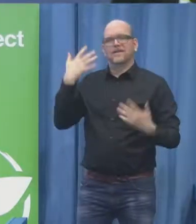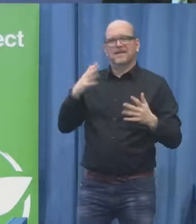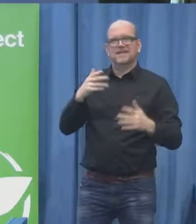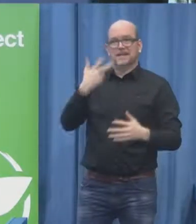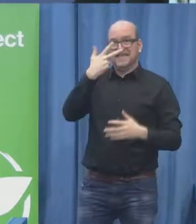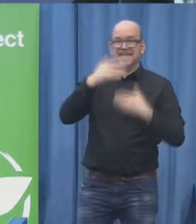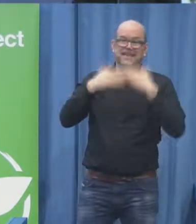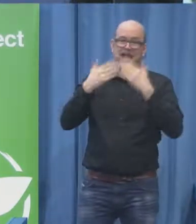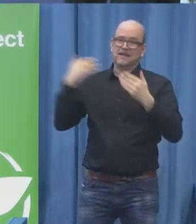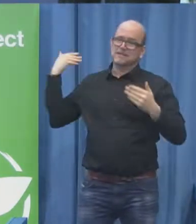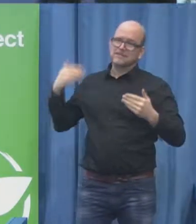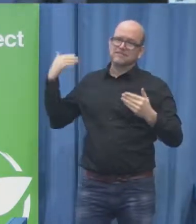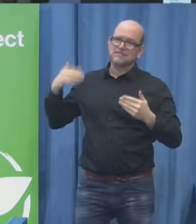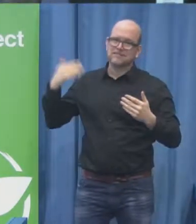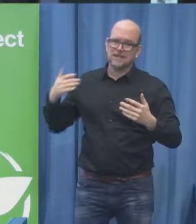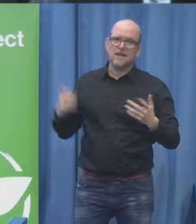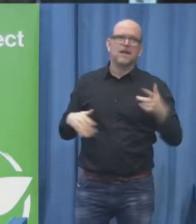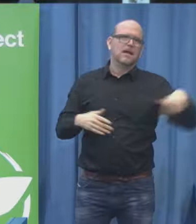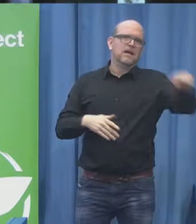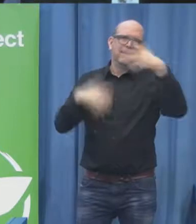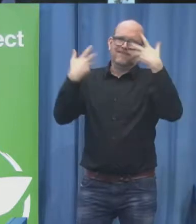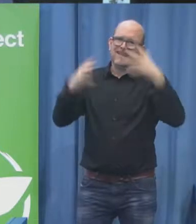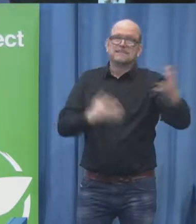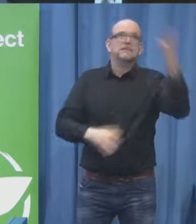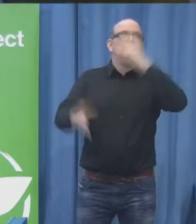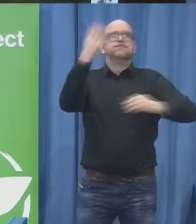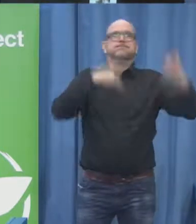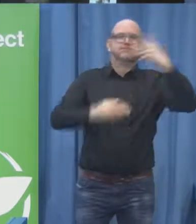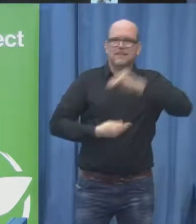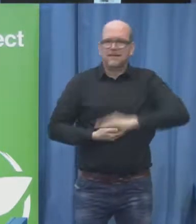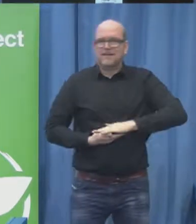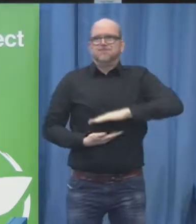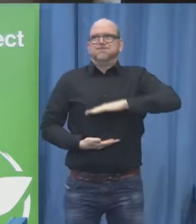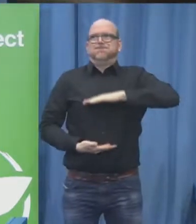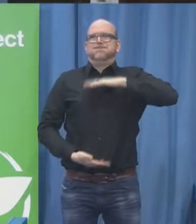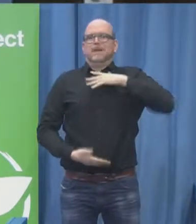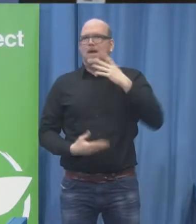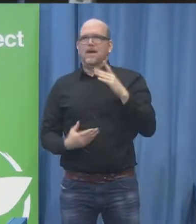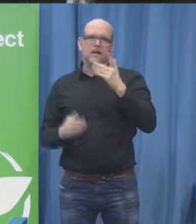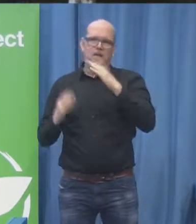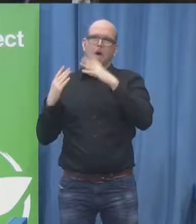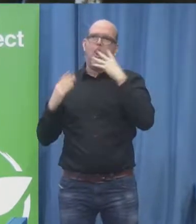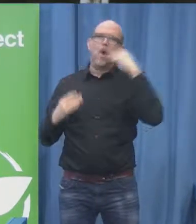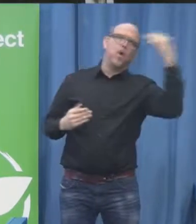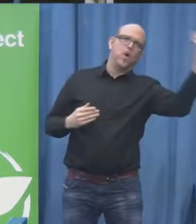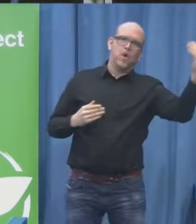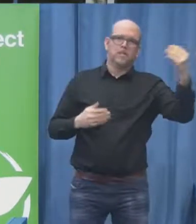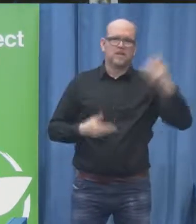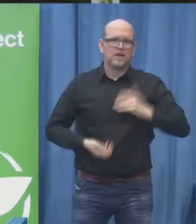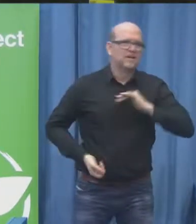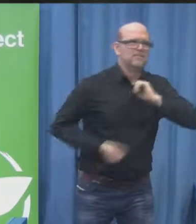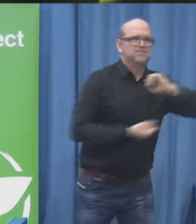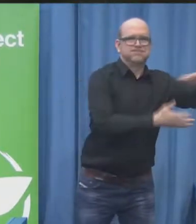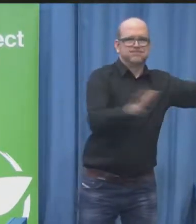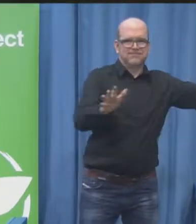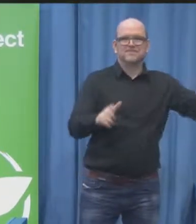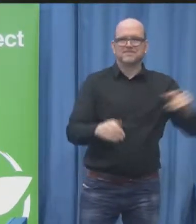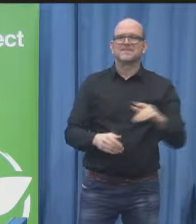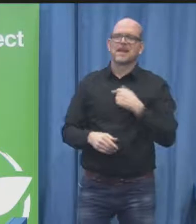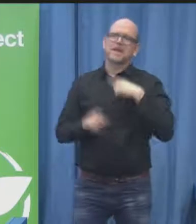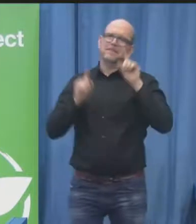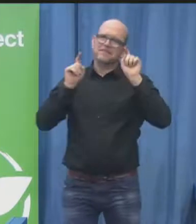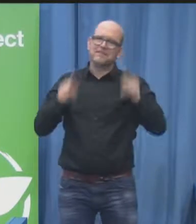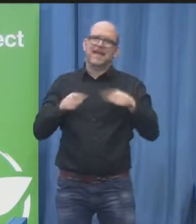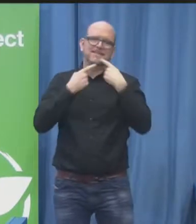for all your energy. Can I just tell you, you truly, every year, the Zero Conference audience or delegates, you are just the kindest group of